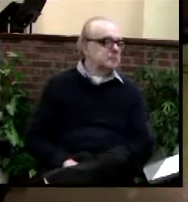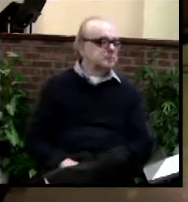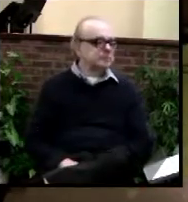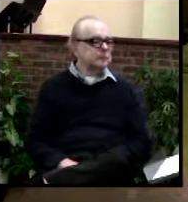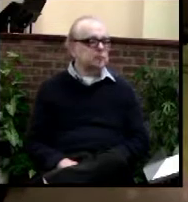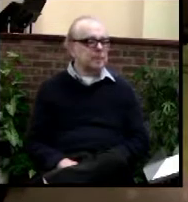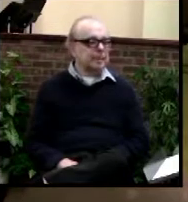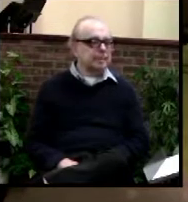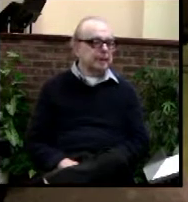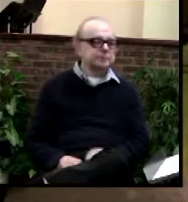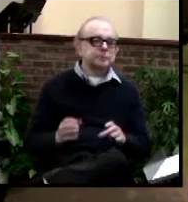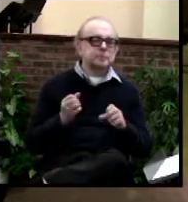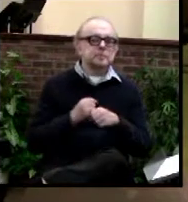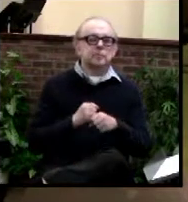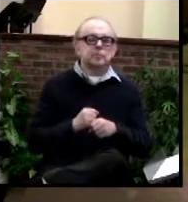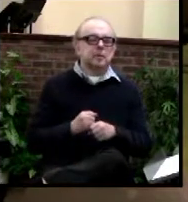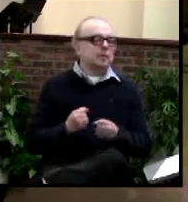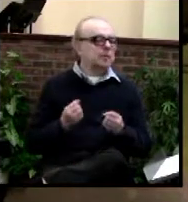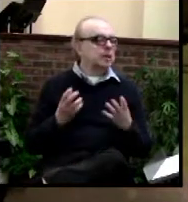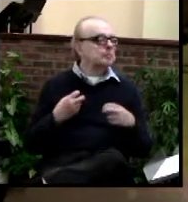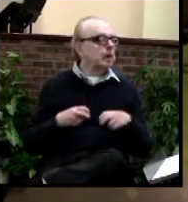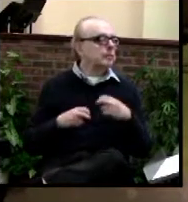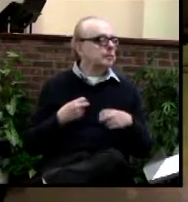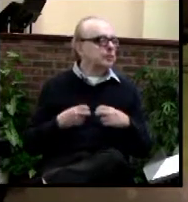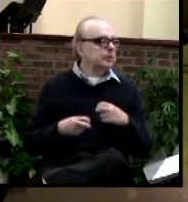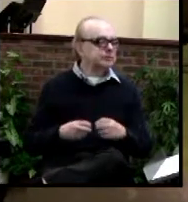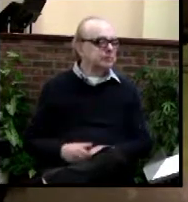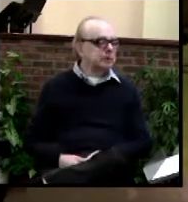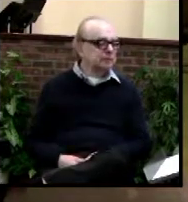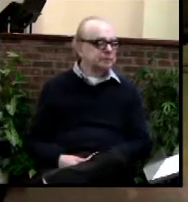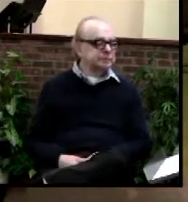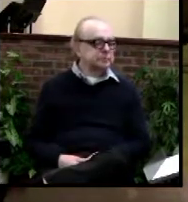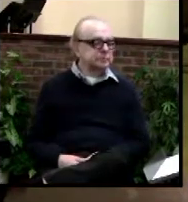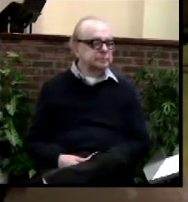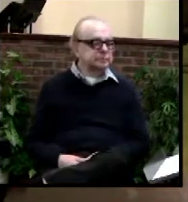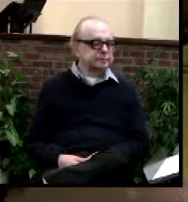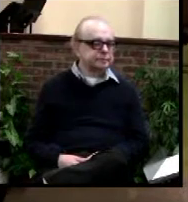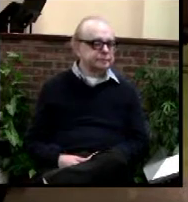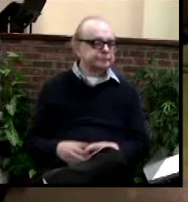it causes a lot of issues, okay? Now,